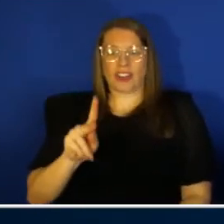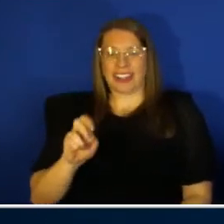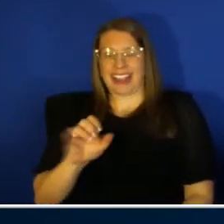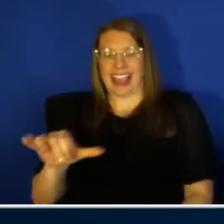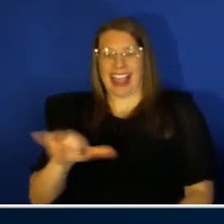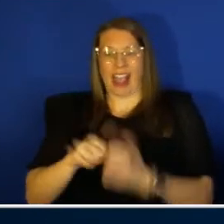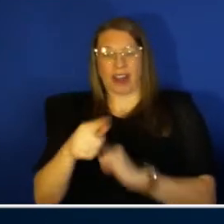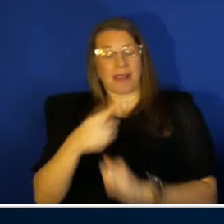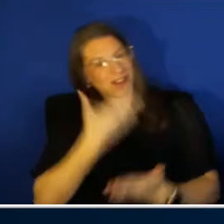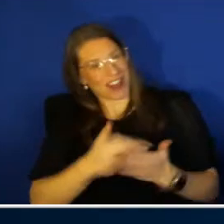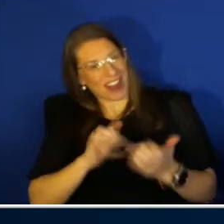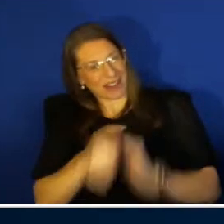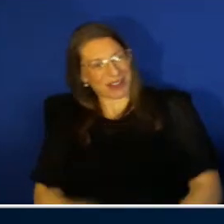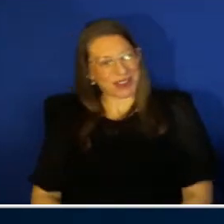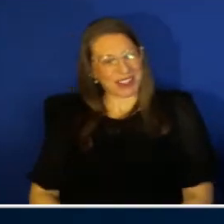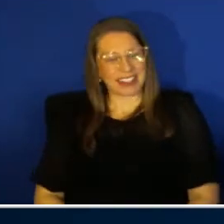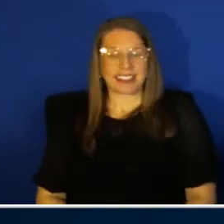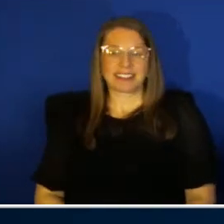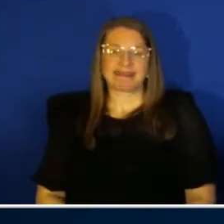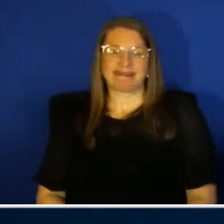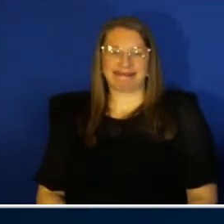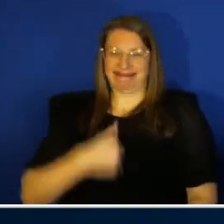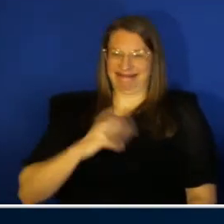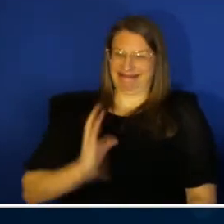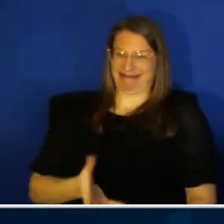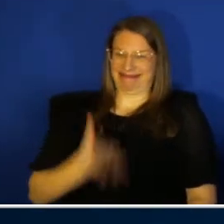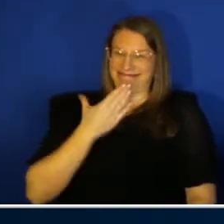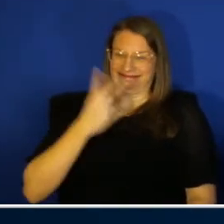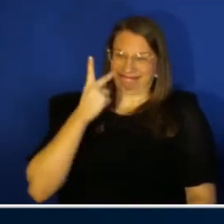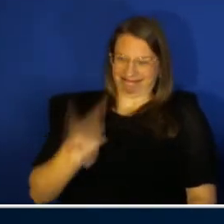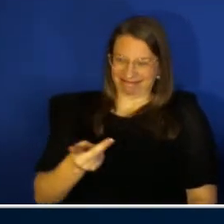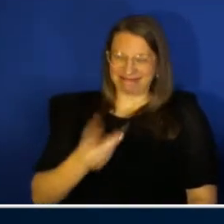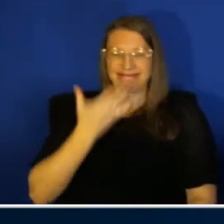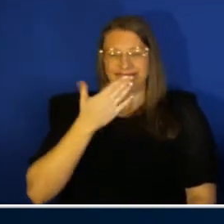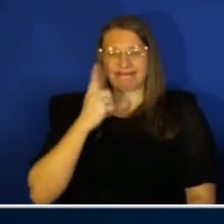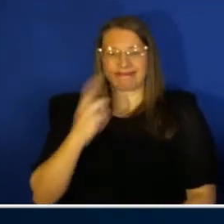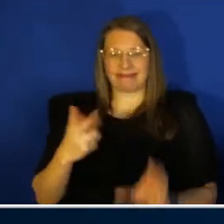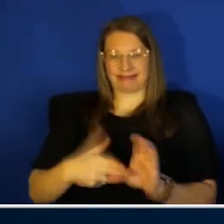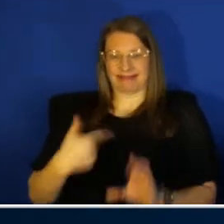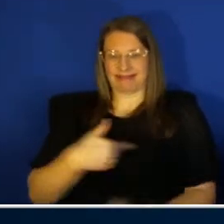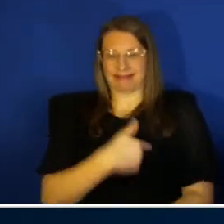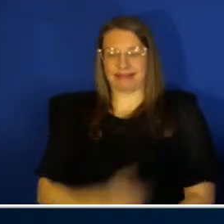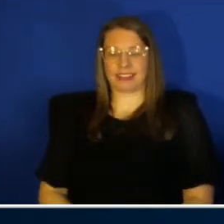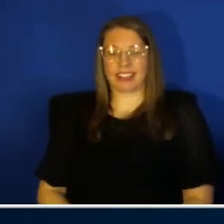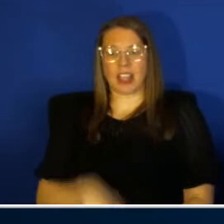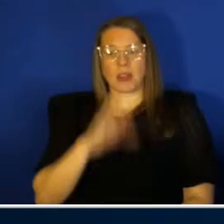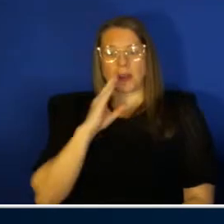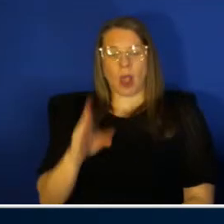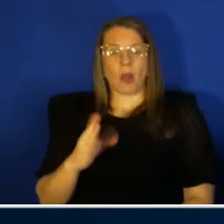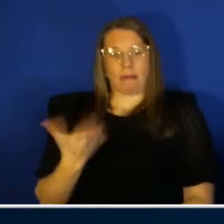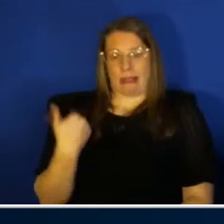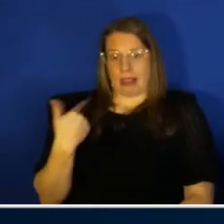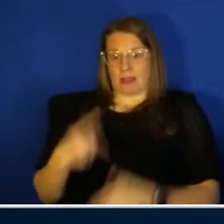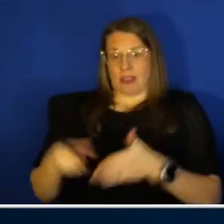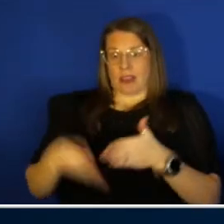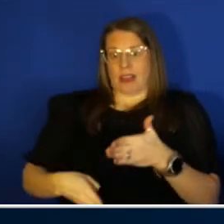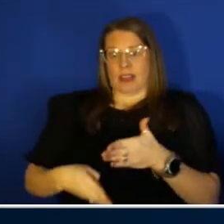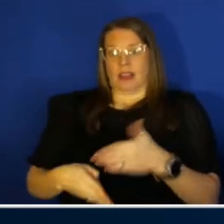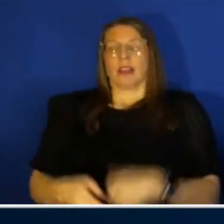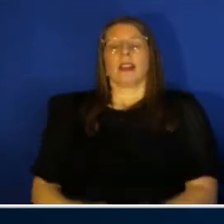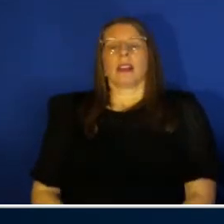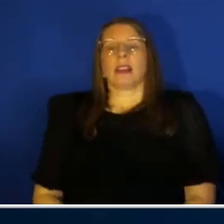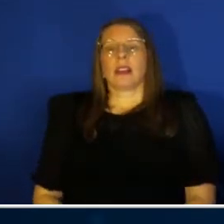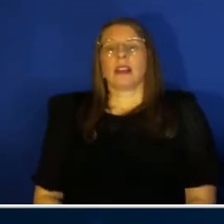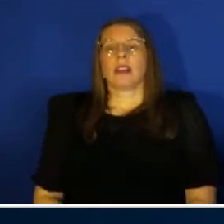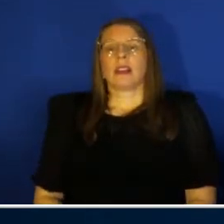Good. How are you? I'm good. Good to see you, and thanks for being with us. So we know this past weekend, the Major League roster went through its